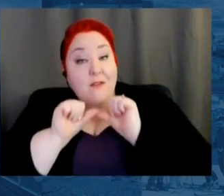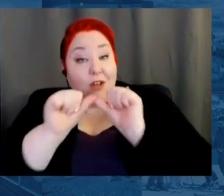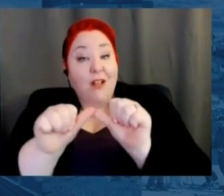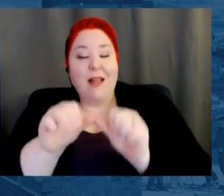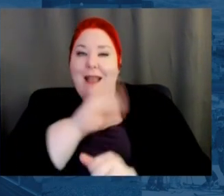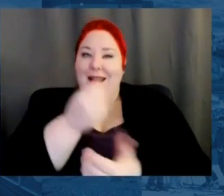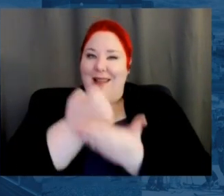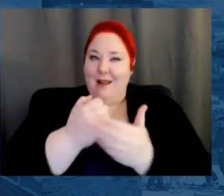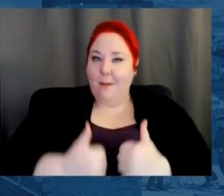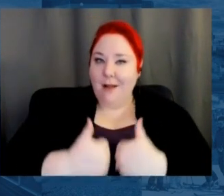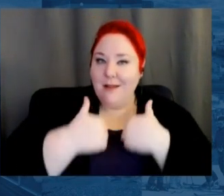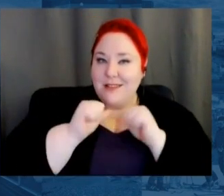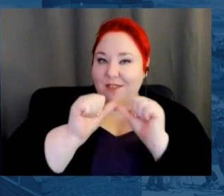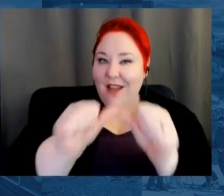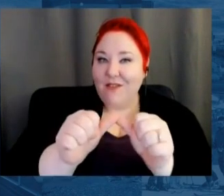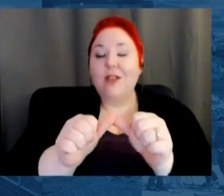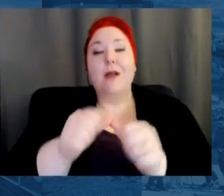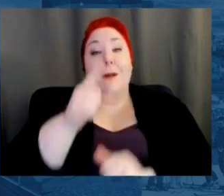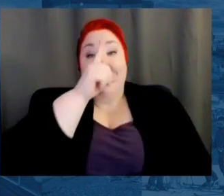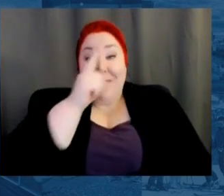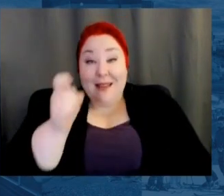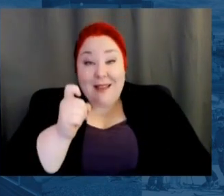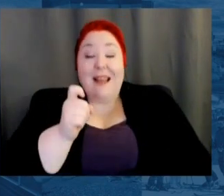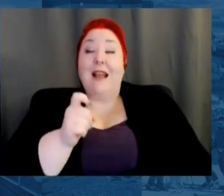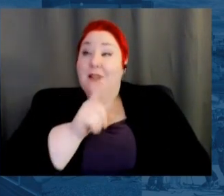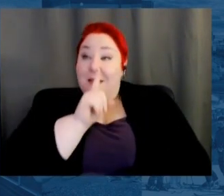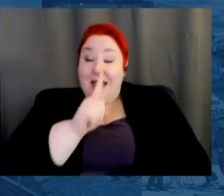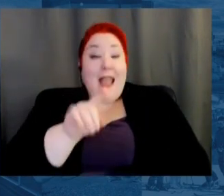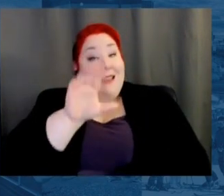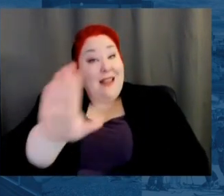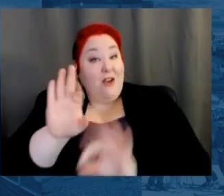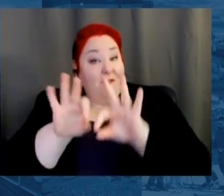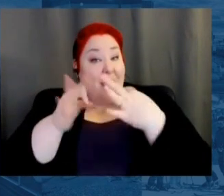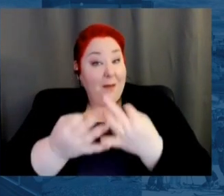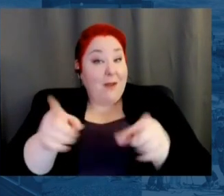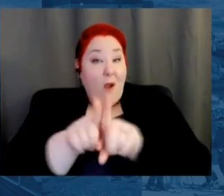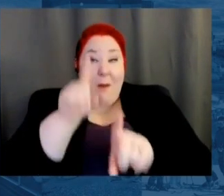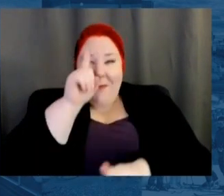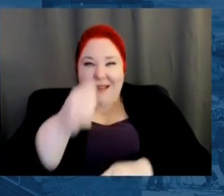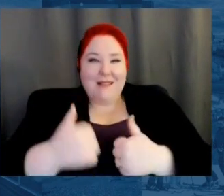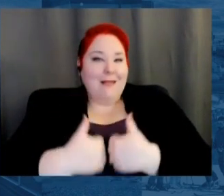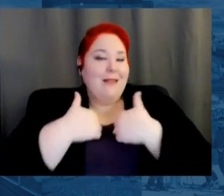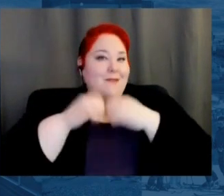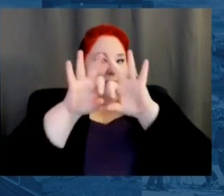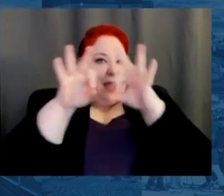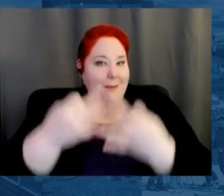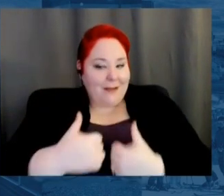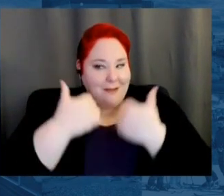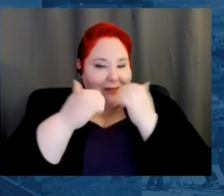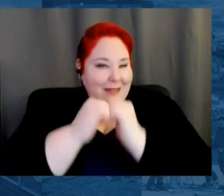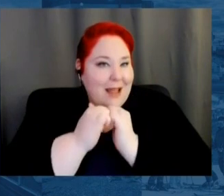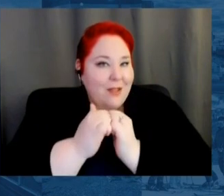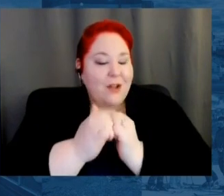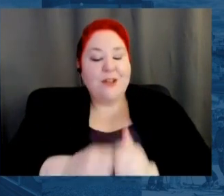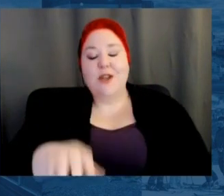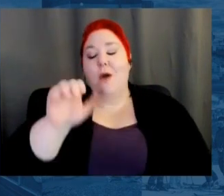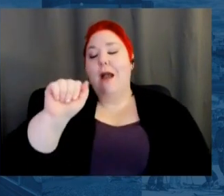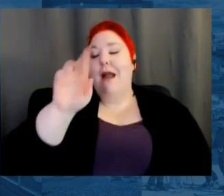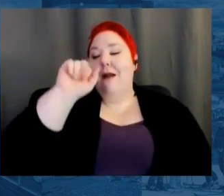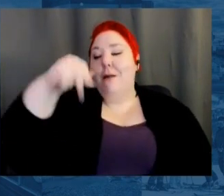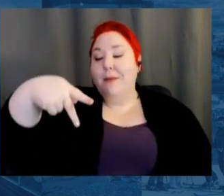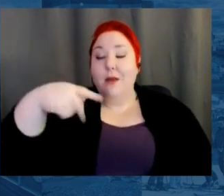live intergenerationally these days. So again, as AARP, we are so pleased to be here today and support